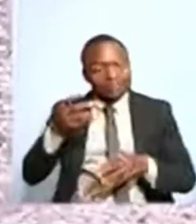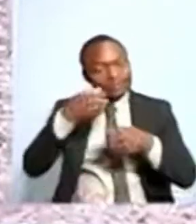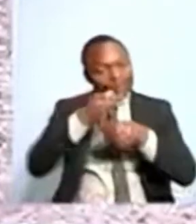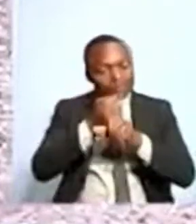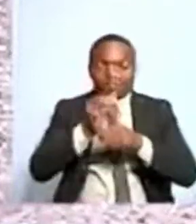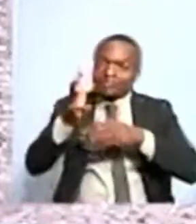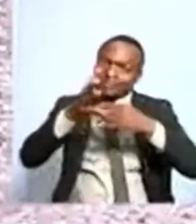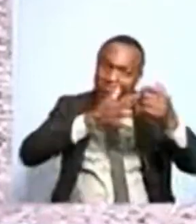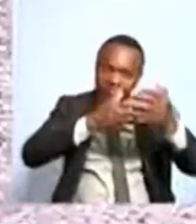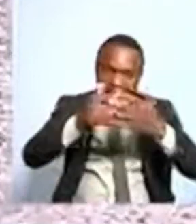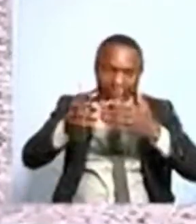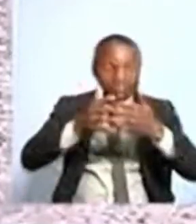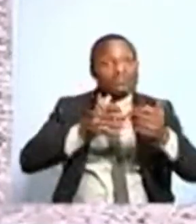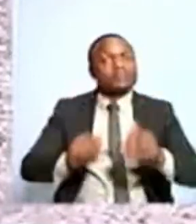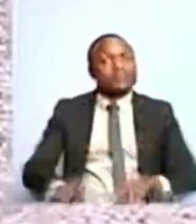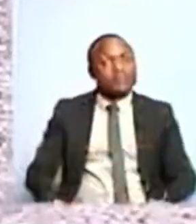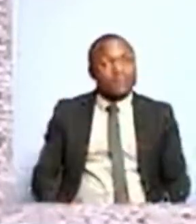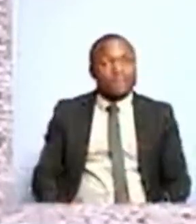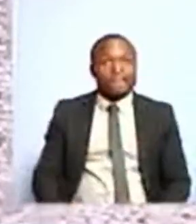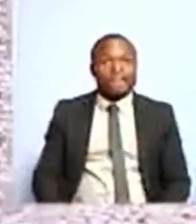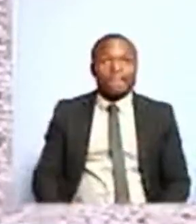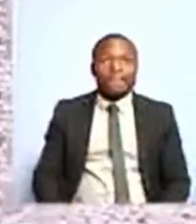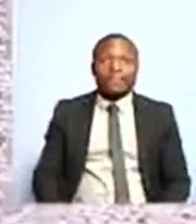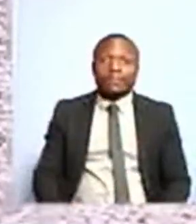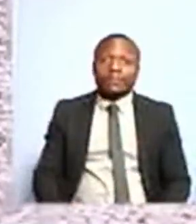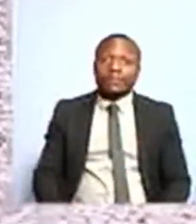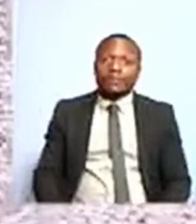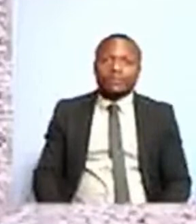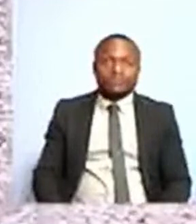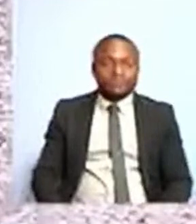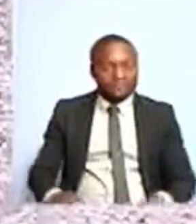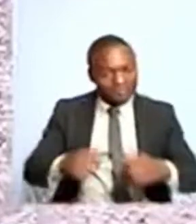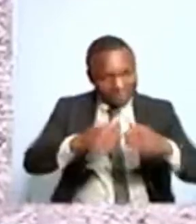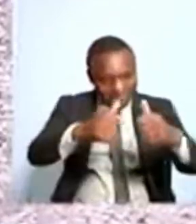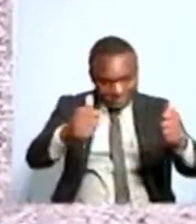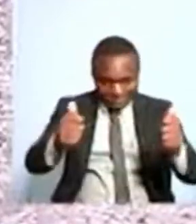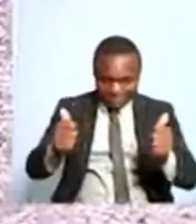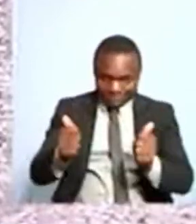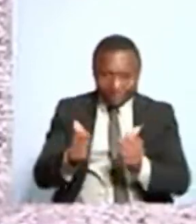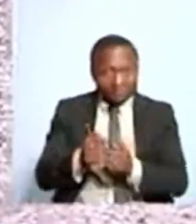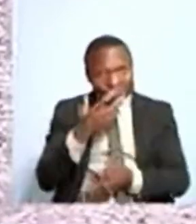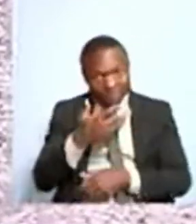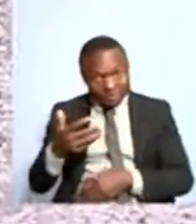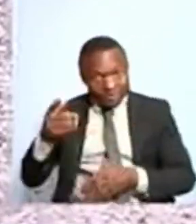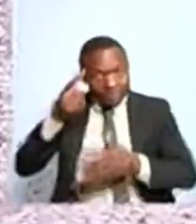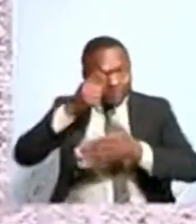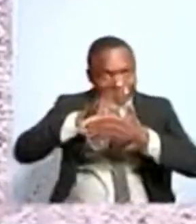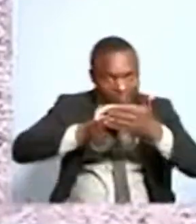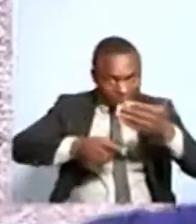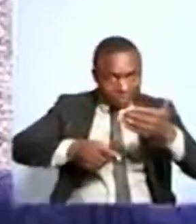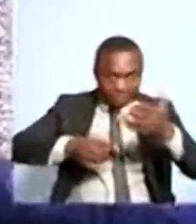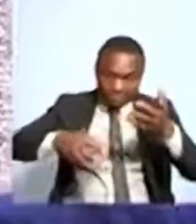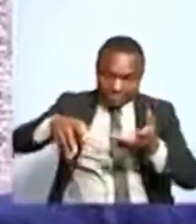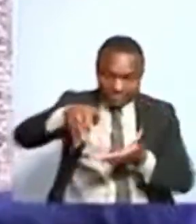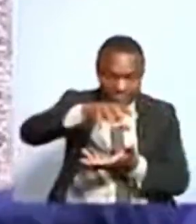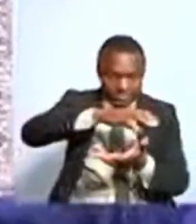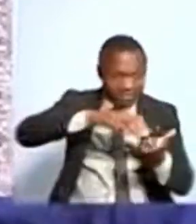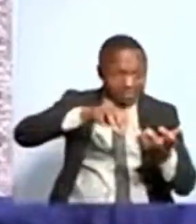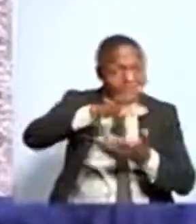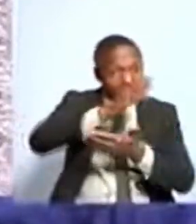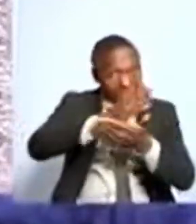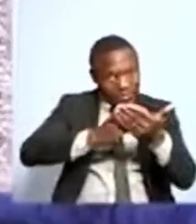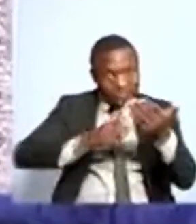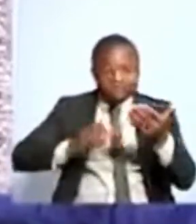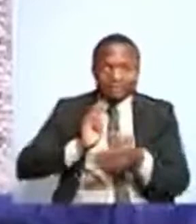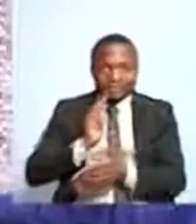simple. Yeah. In the generality of things, Mr. Speaker, what seems to be confusing some of our